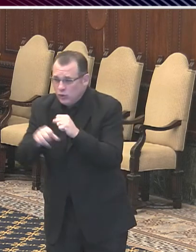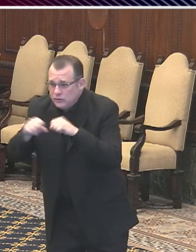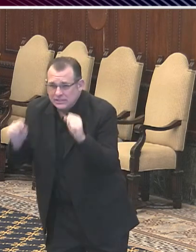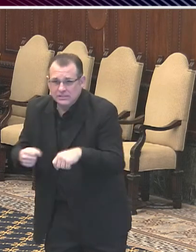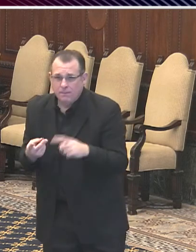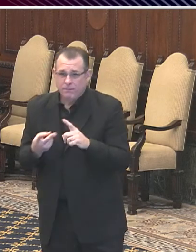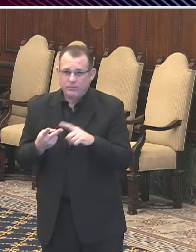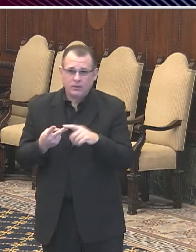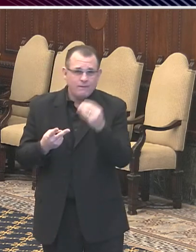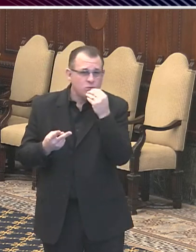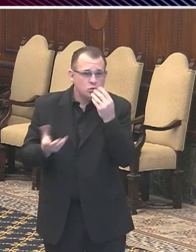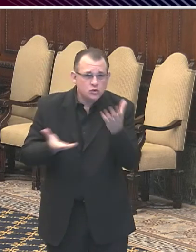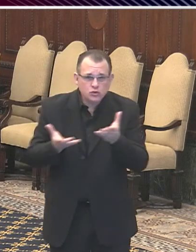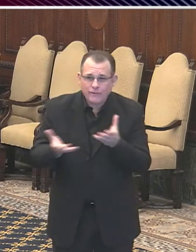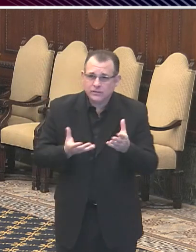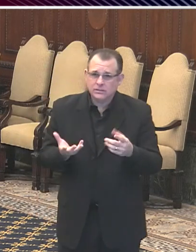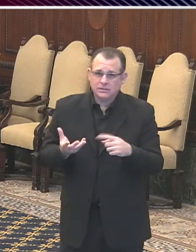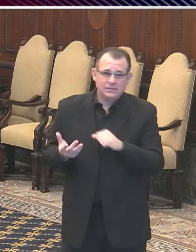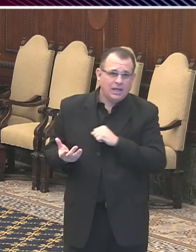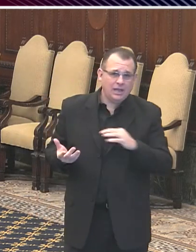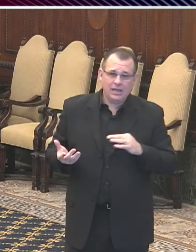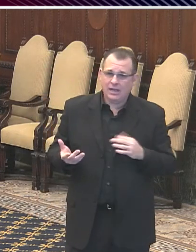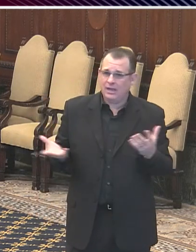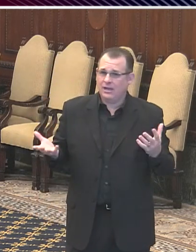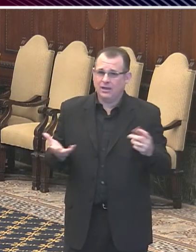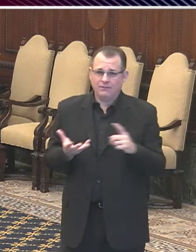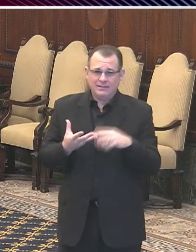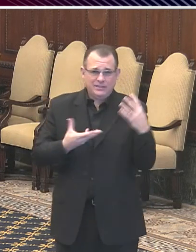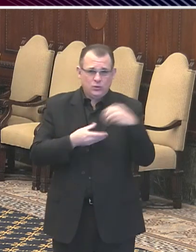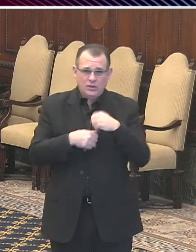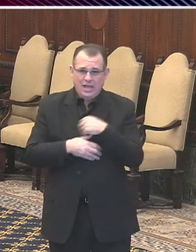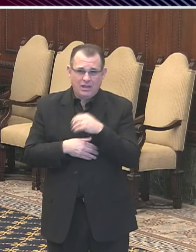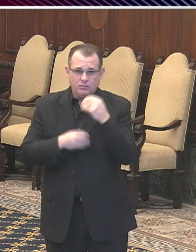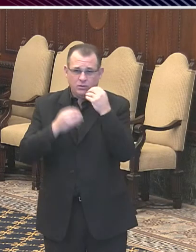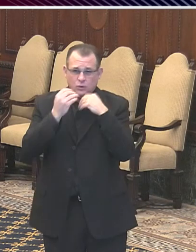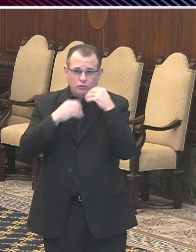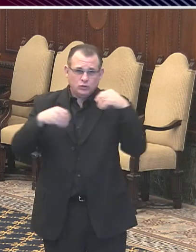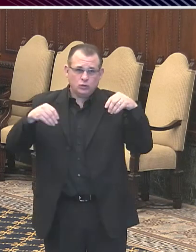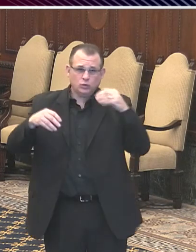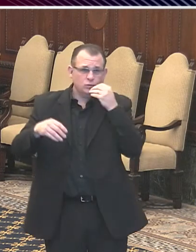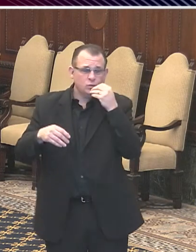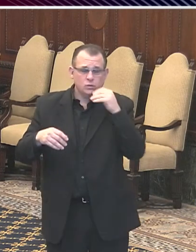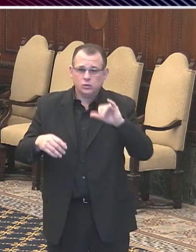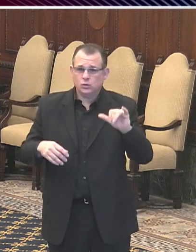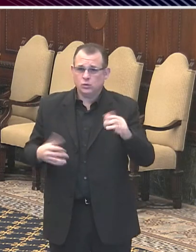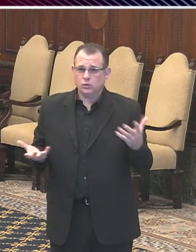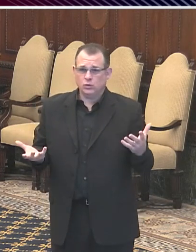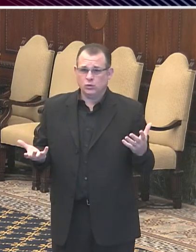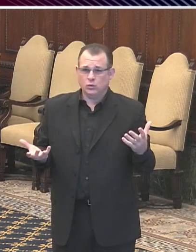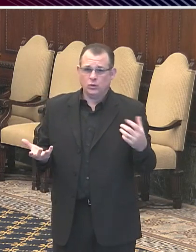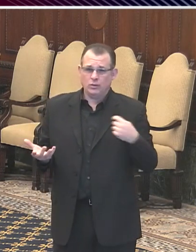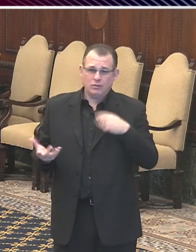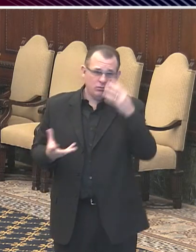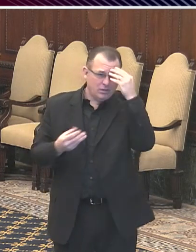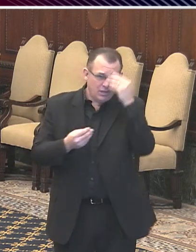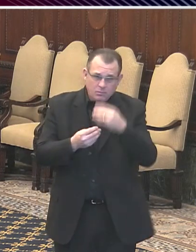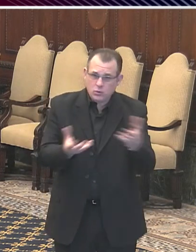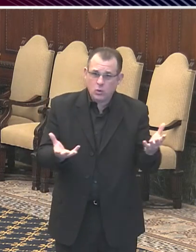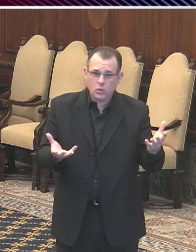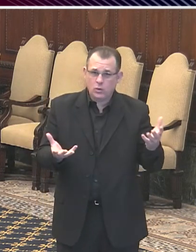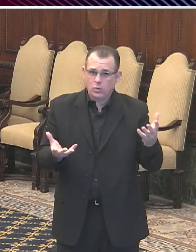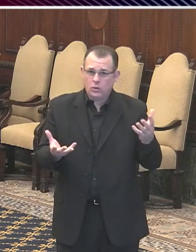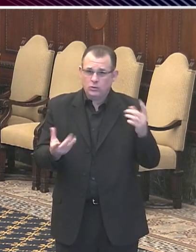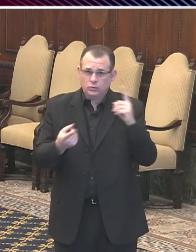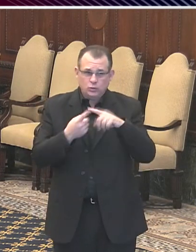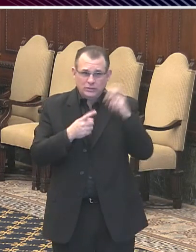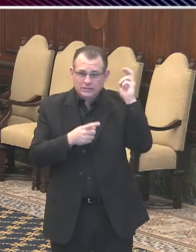food service people. It includes our grocery store workers. And so we've expressed to SEPTA